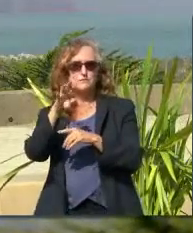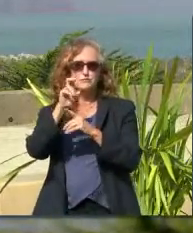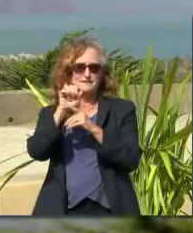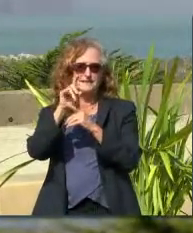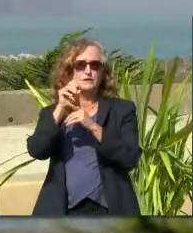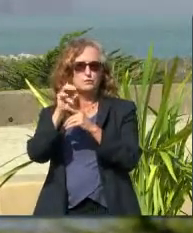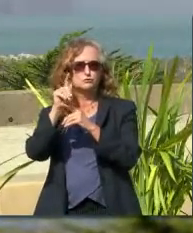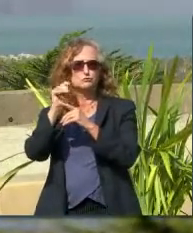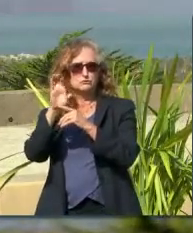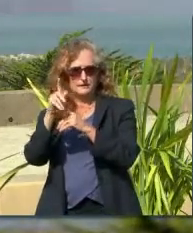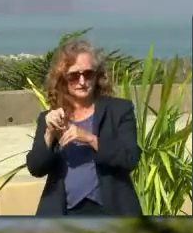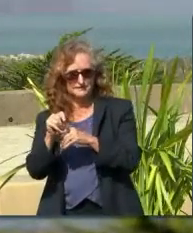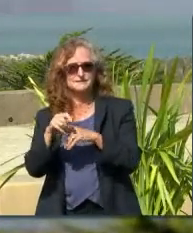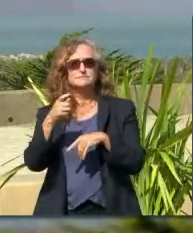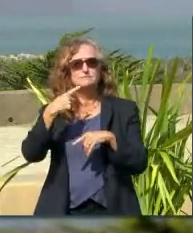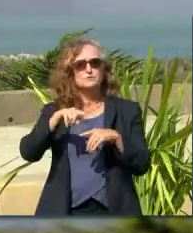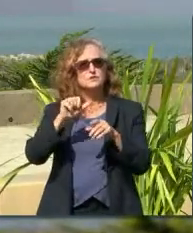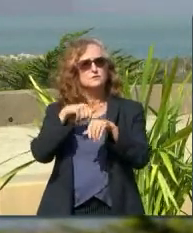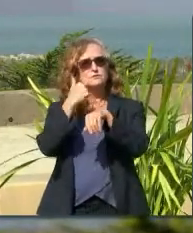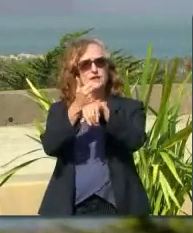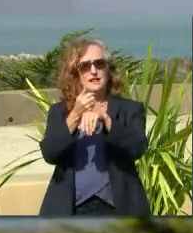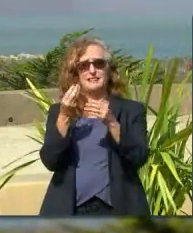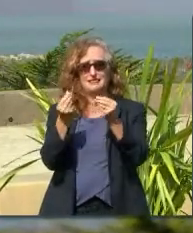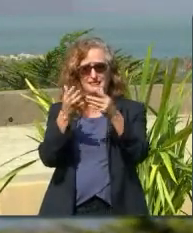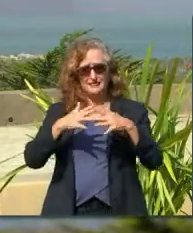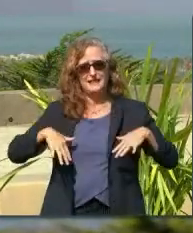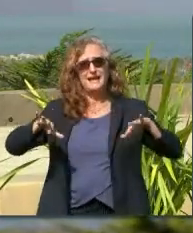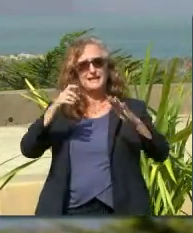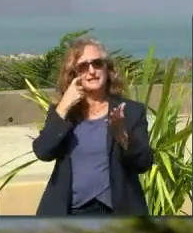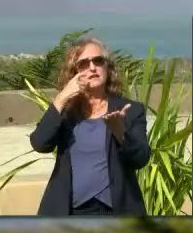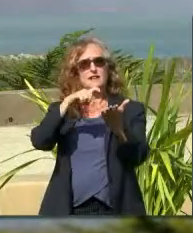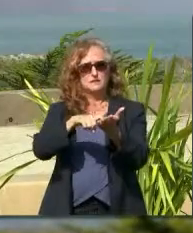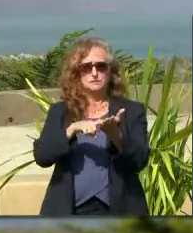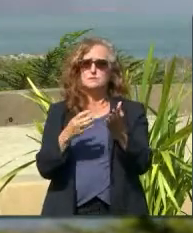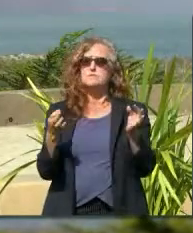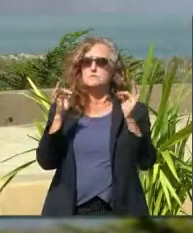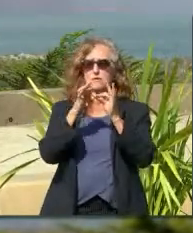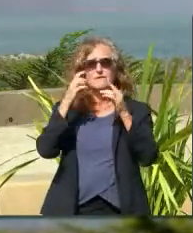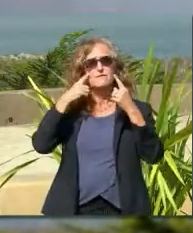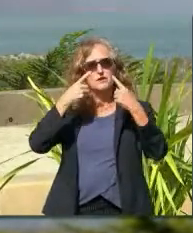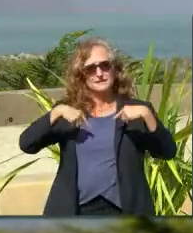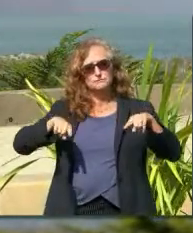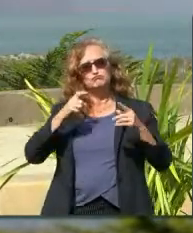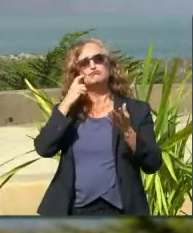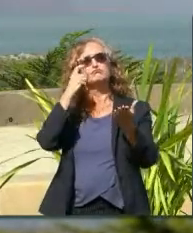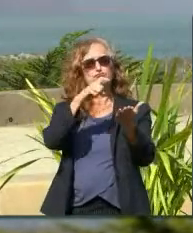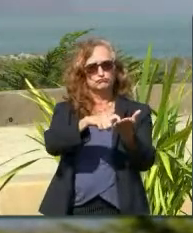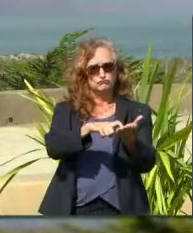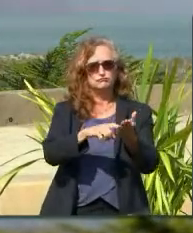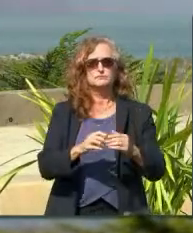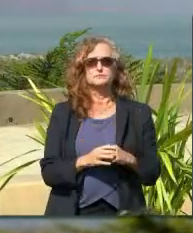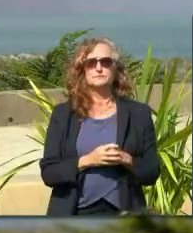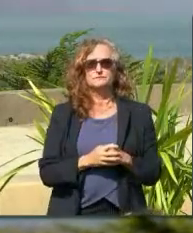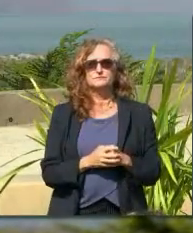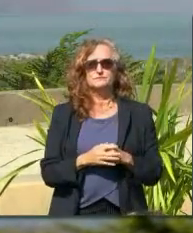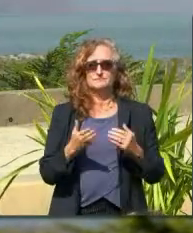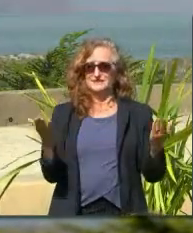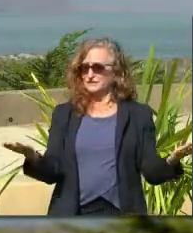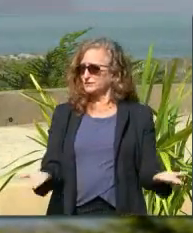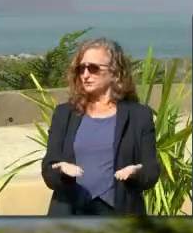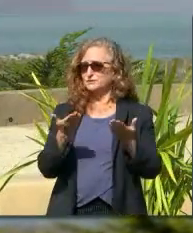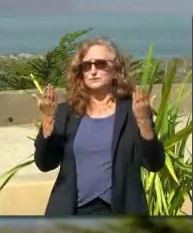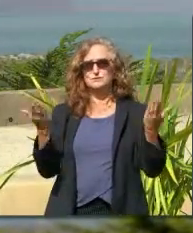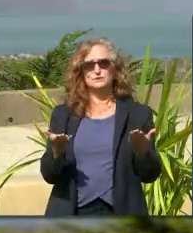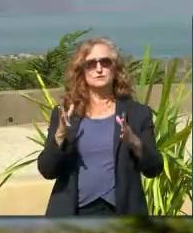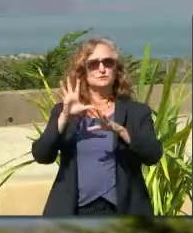of this process to create a land acknowledgement. So I'd like to read that for all of us now. We are standing in